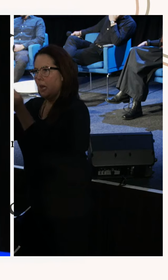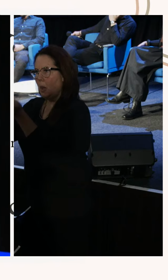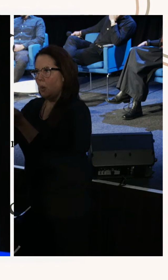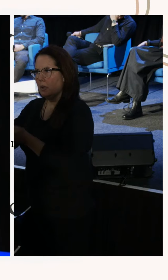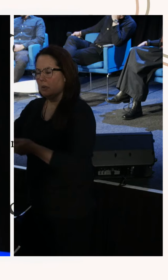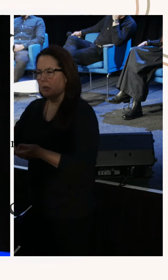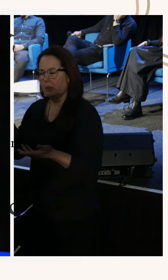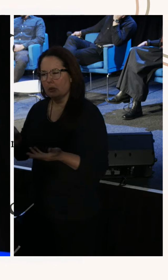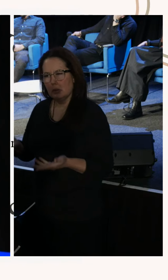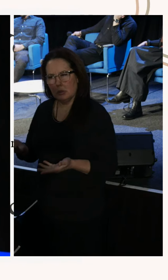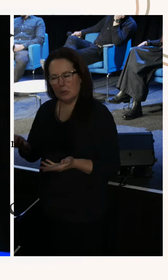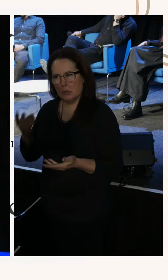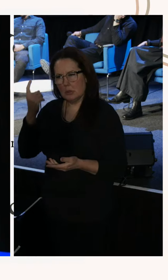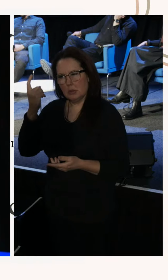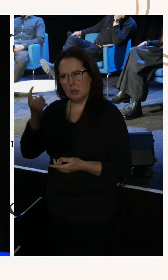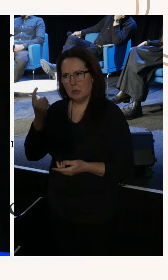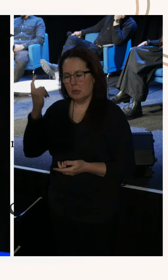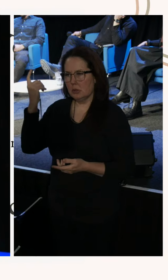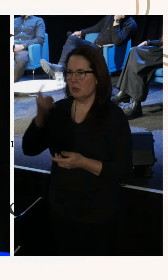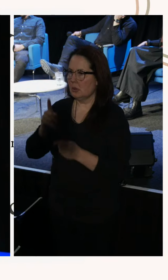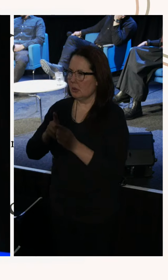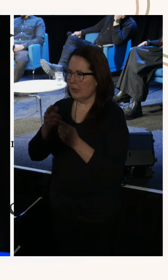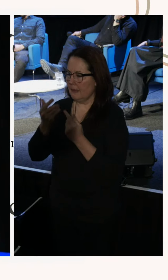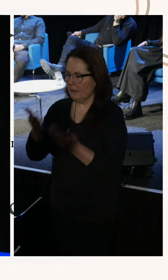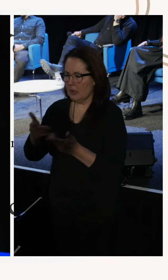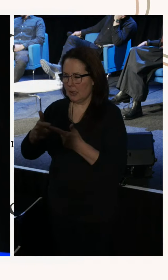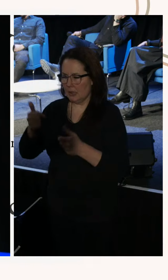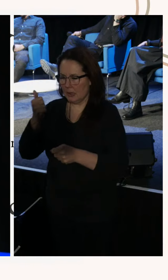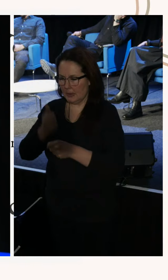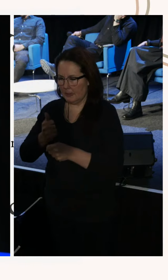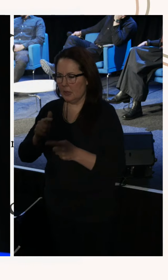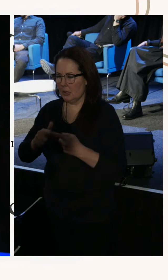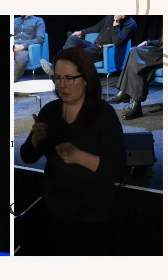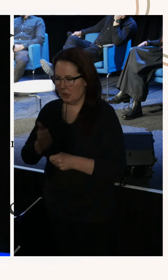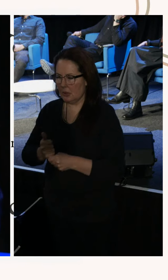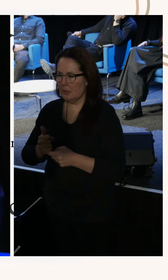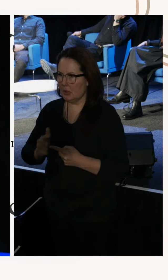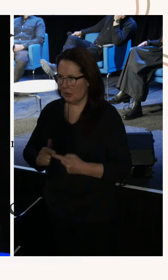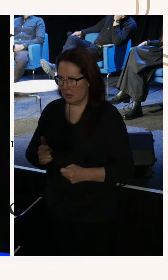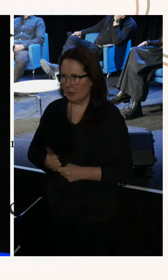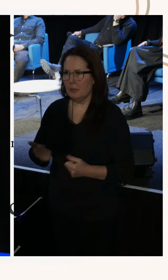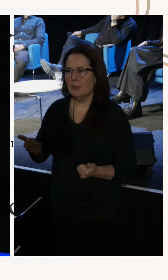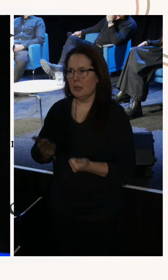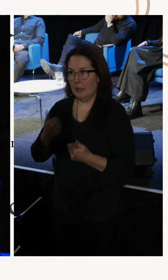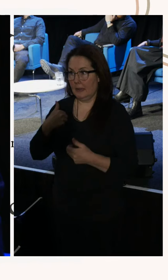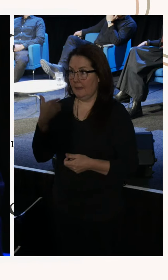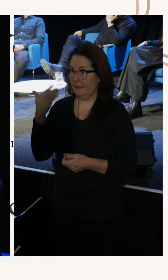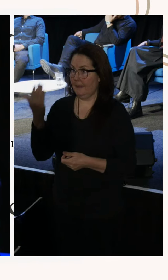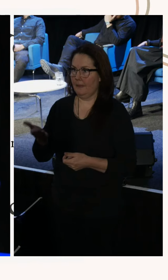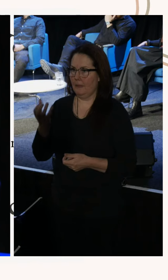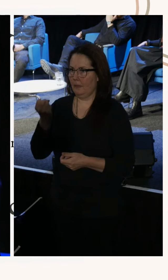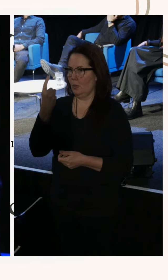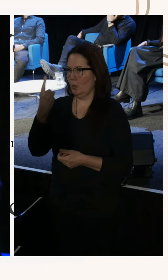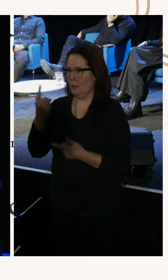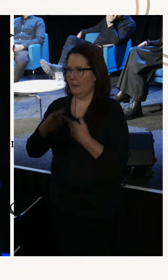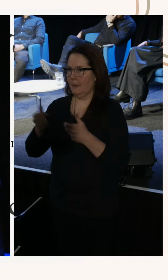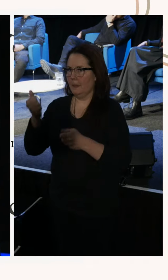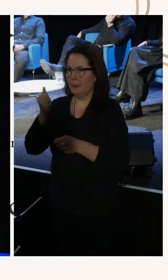And he gives a whole series of examples of this, and I've actually got one set up.